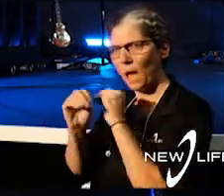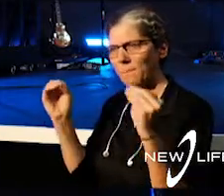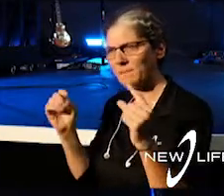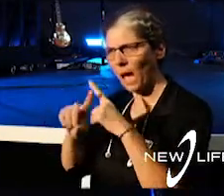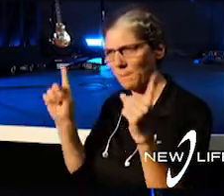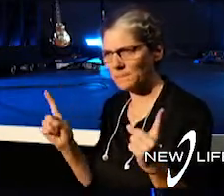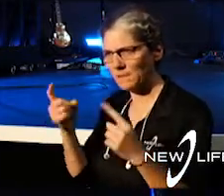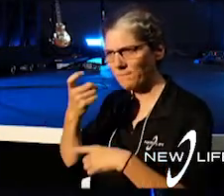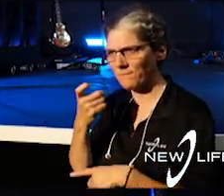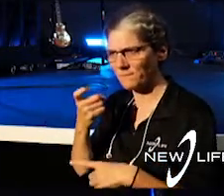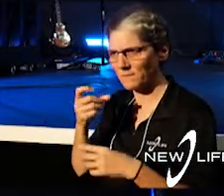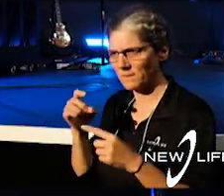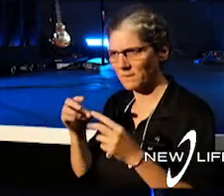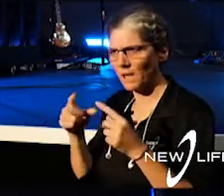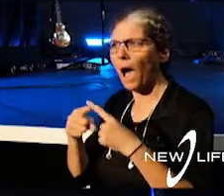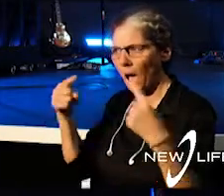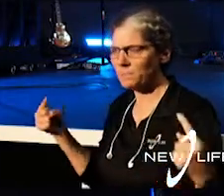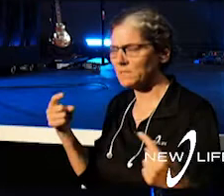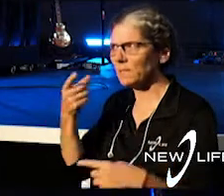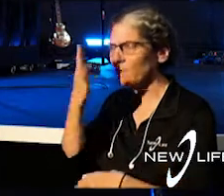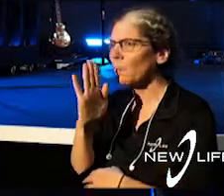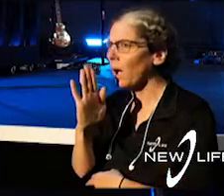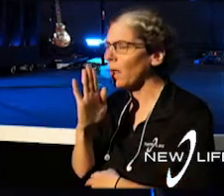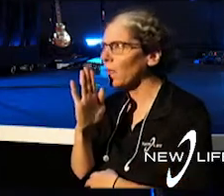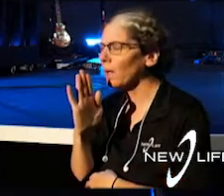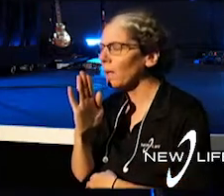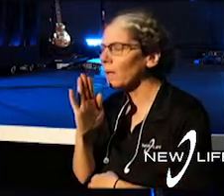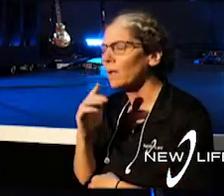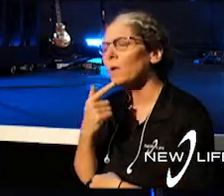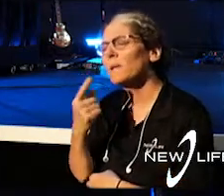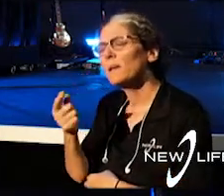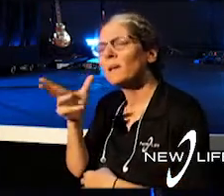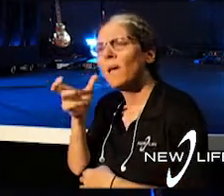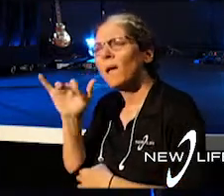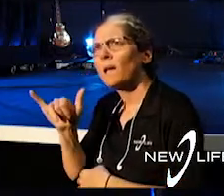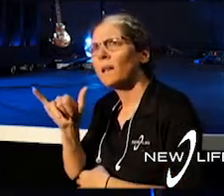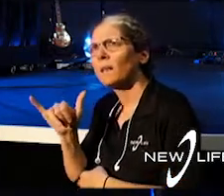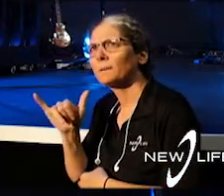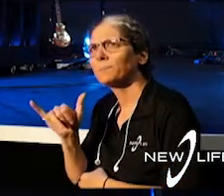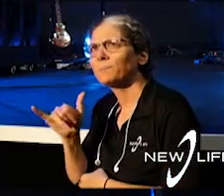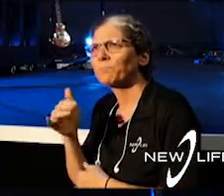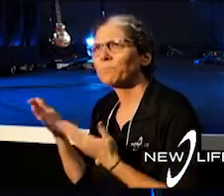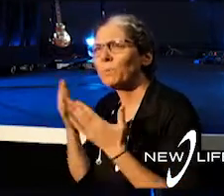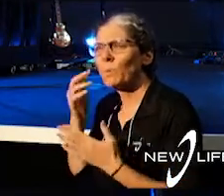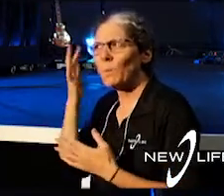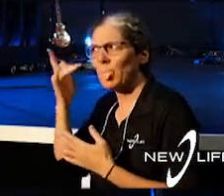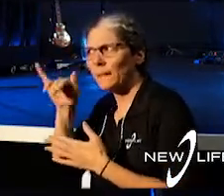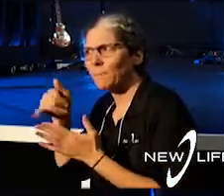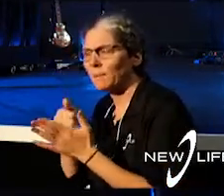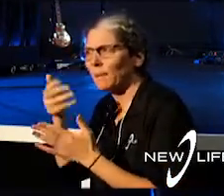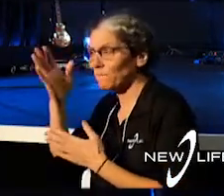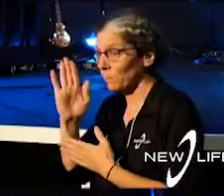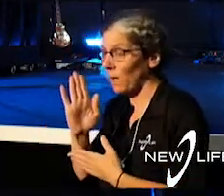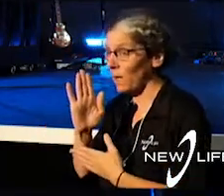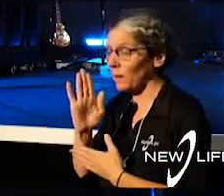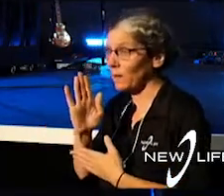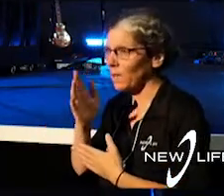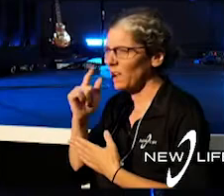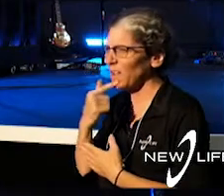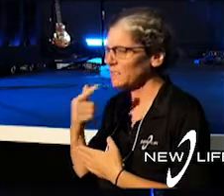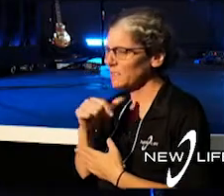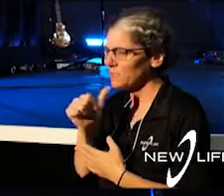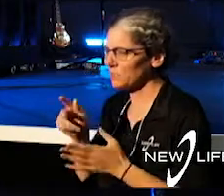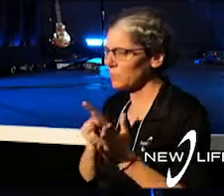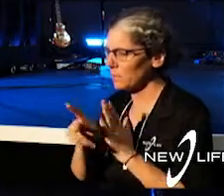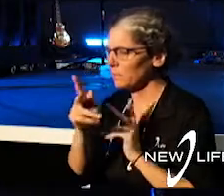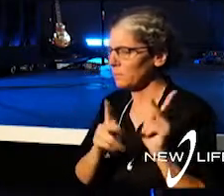scary place to be. And when we hear opposition to God, I think sometimes we have in our brains, it's like, okay, God says don't kill